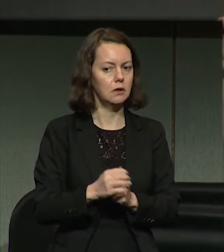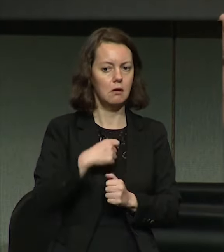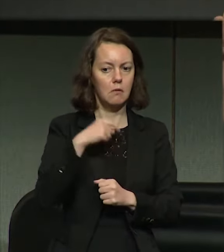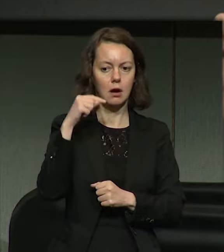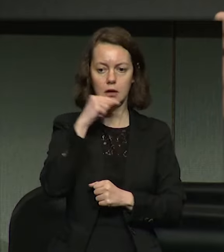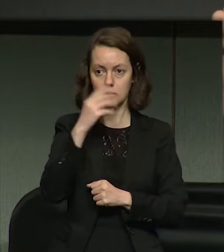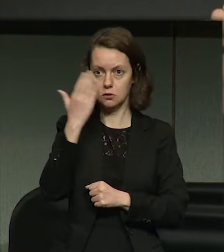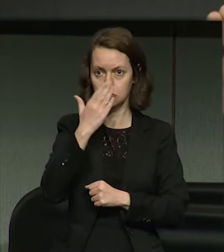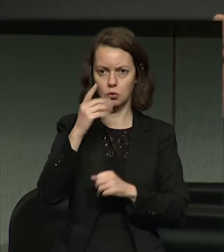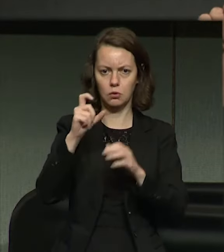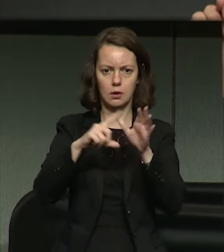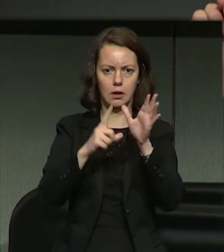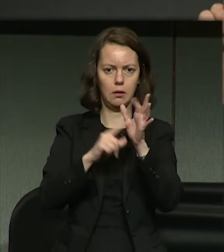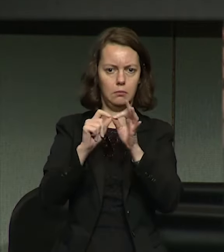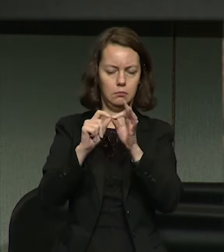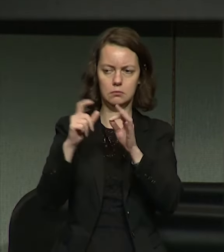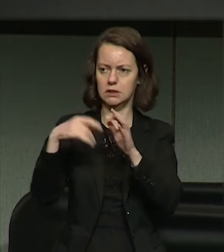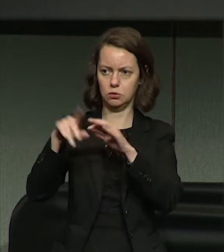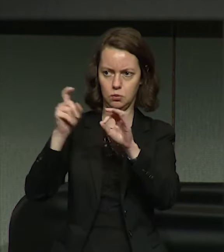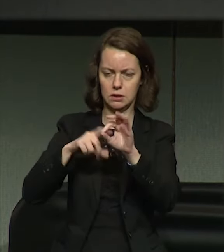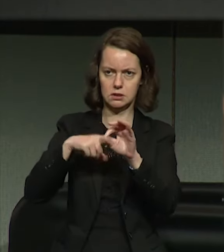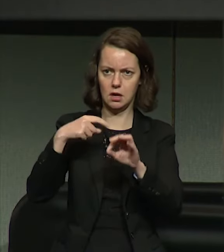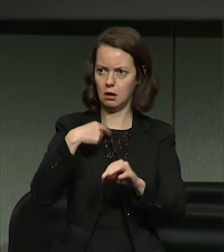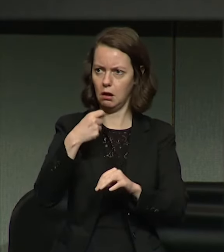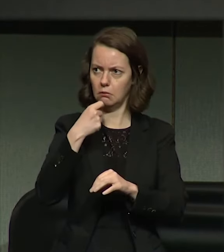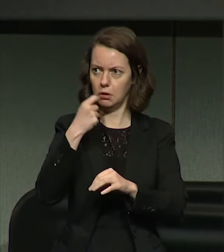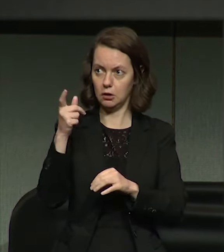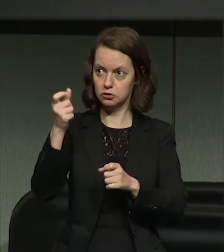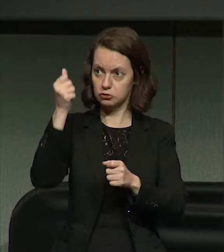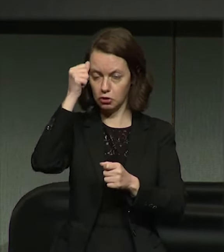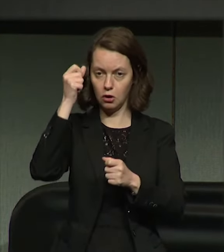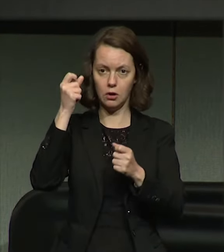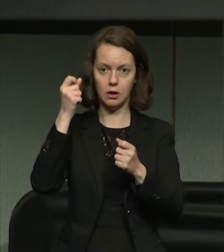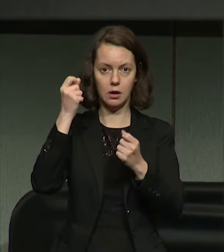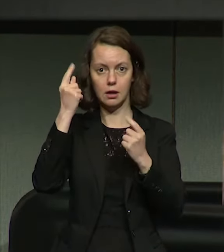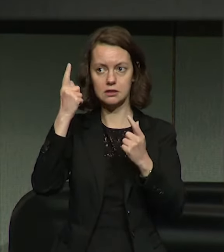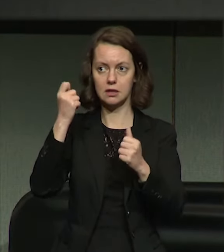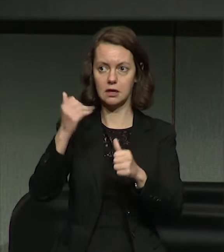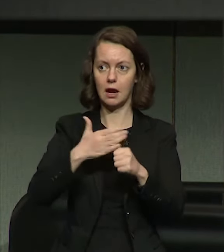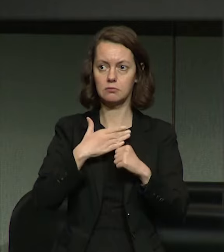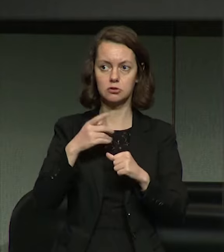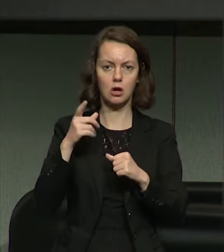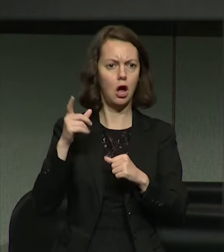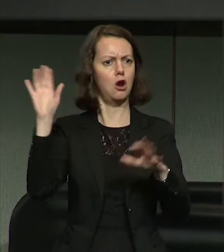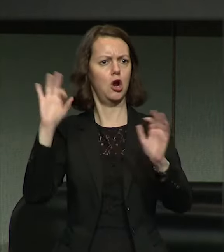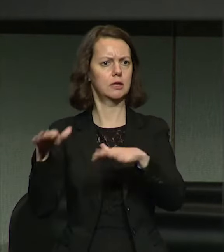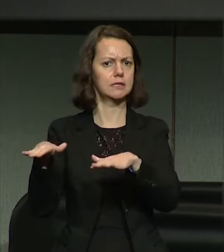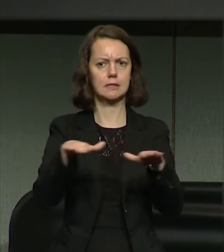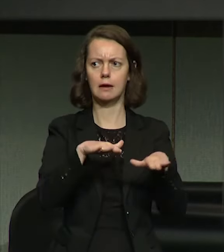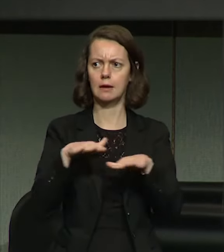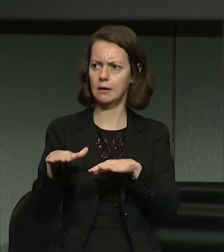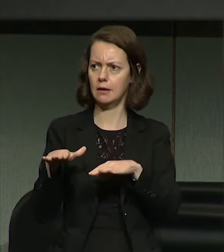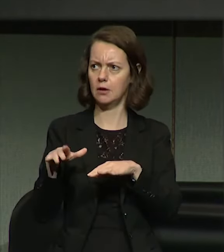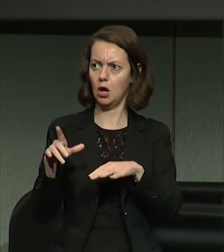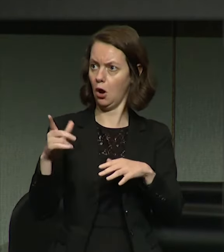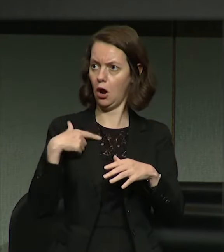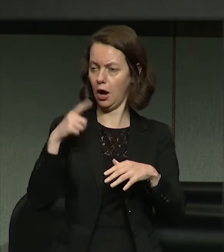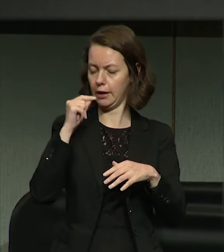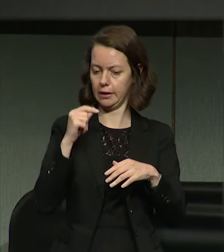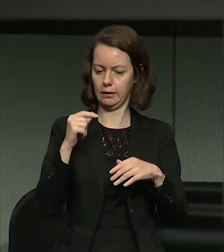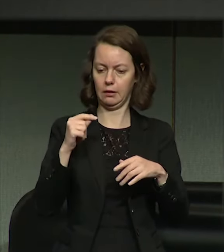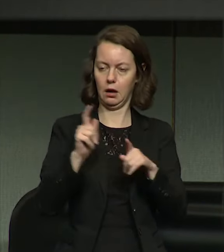that our sense of being Aboriginal is not something that we carry in a backpack and we just leave it at the school gate and pick it